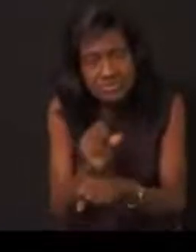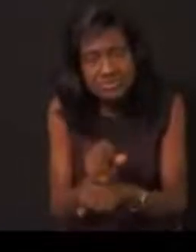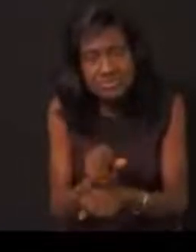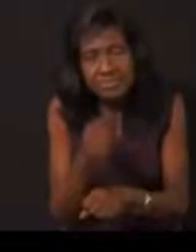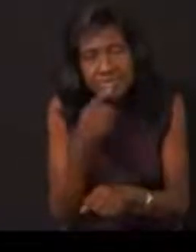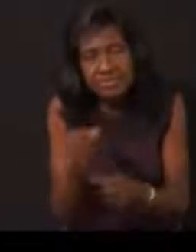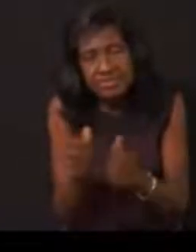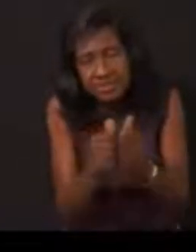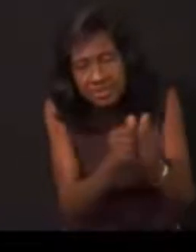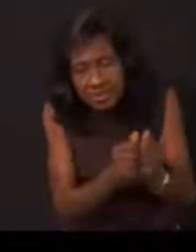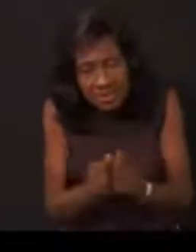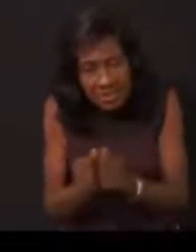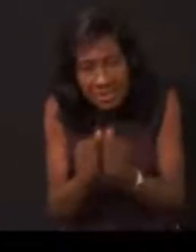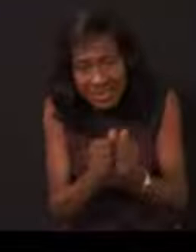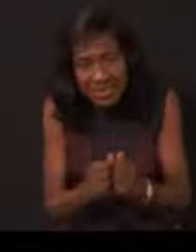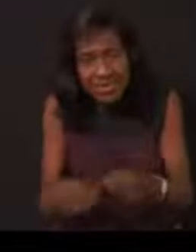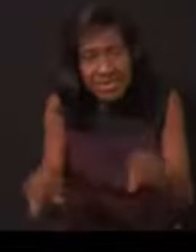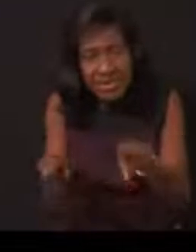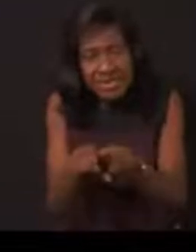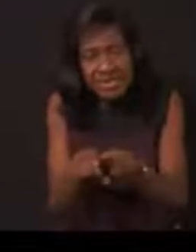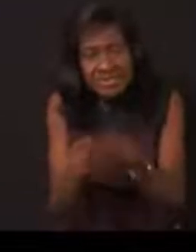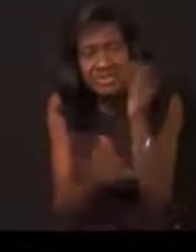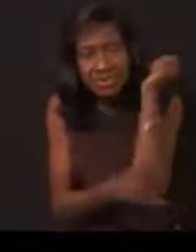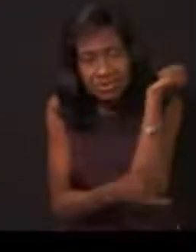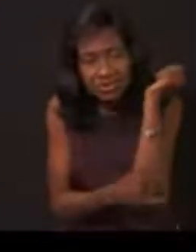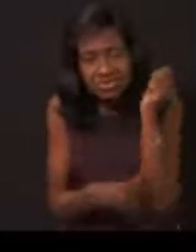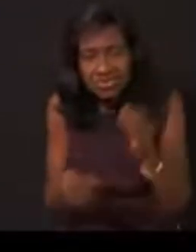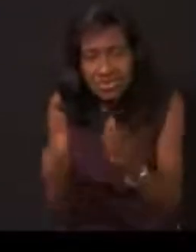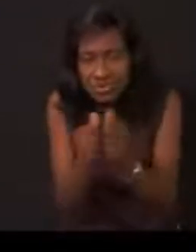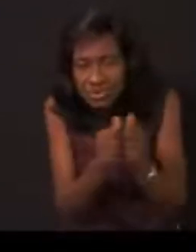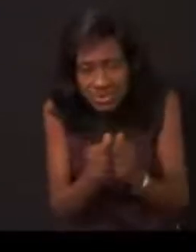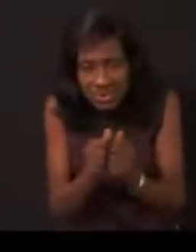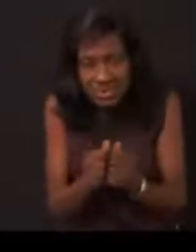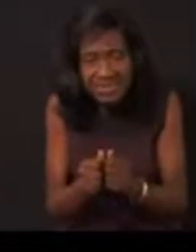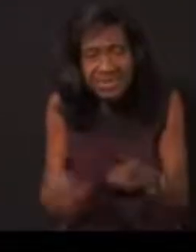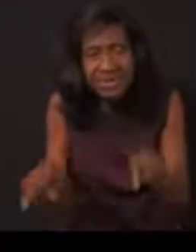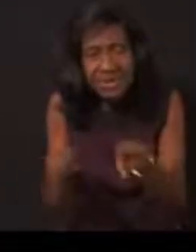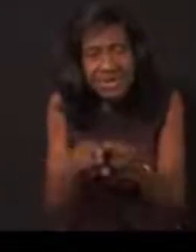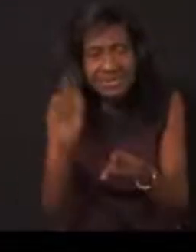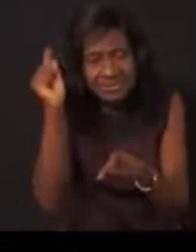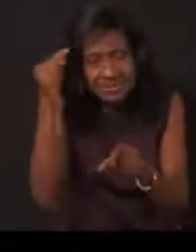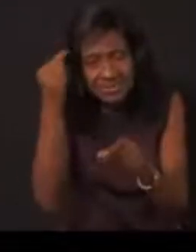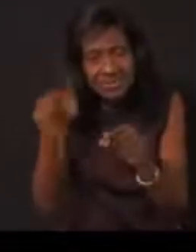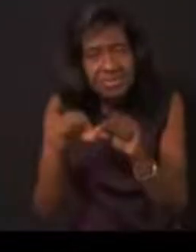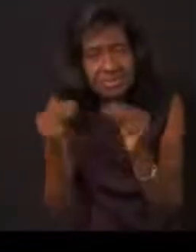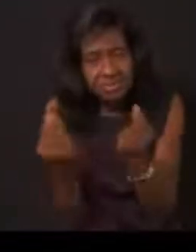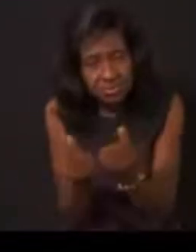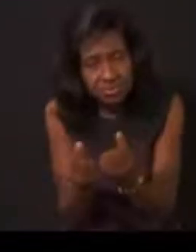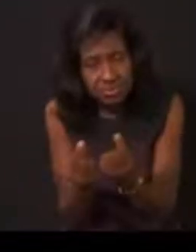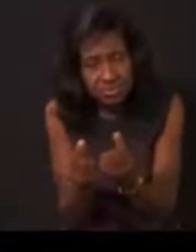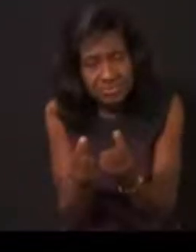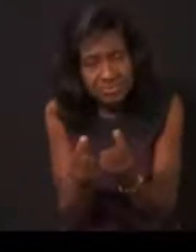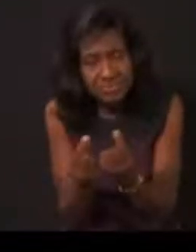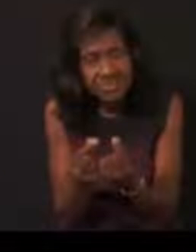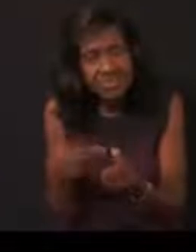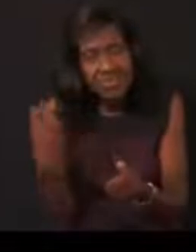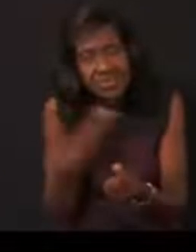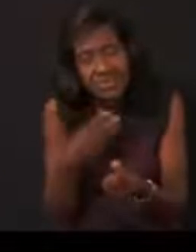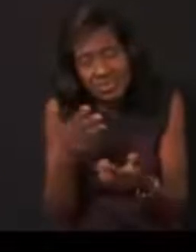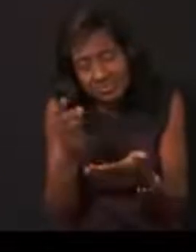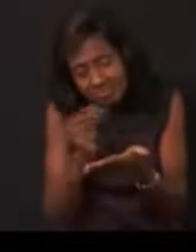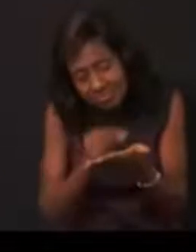as a country, together as a government, and the various bodies that are involved, we are writing our own